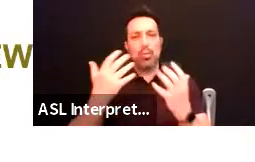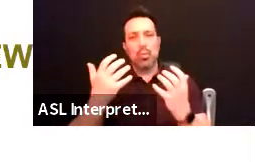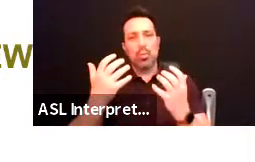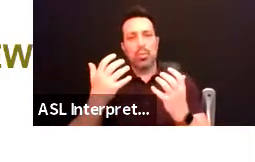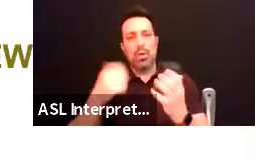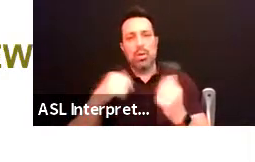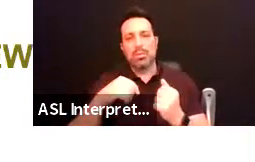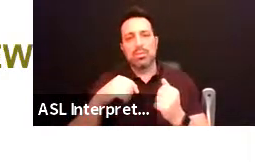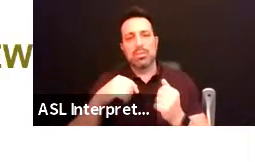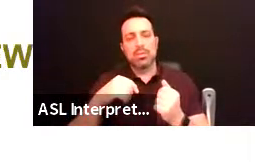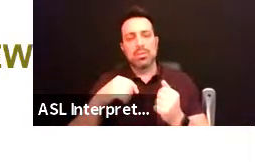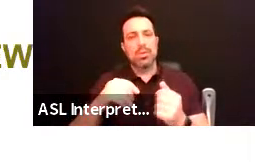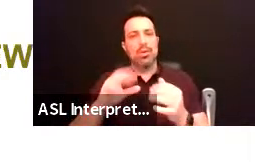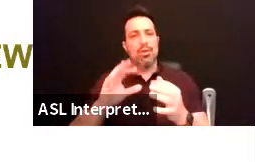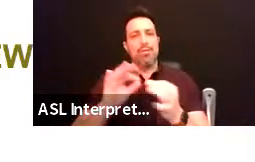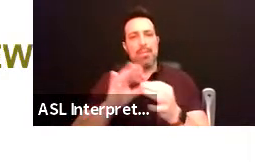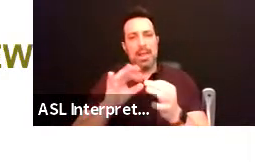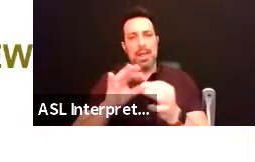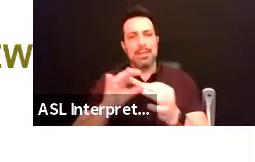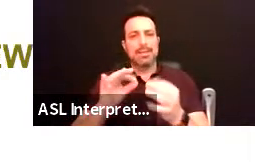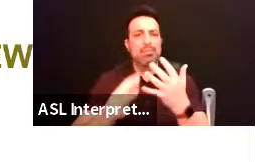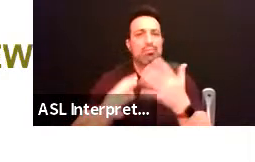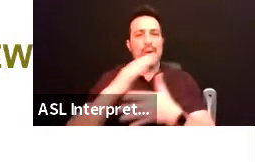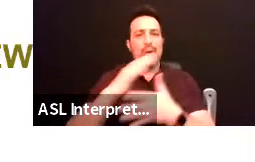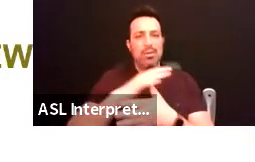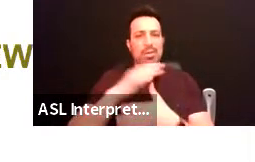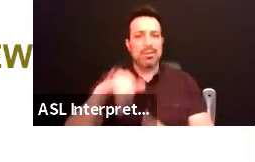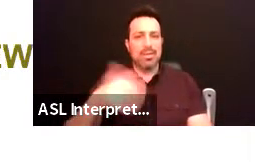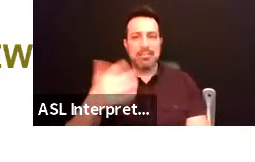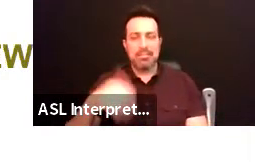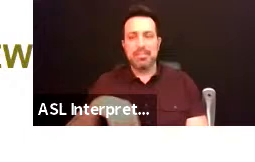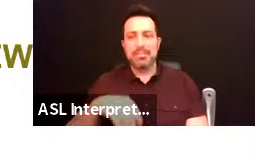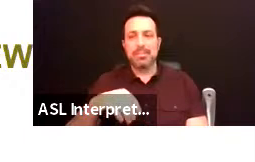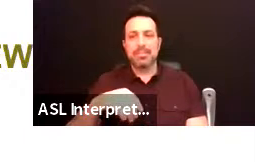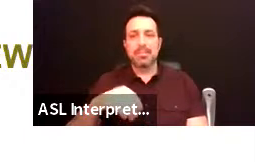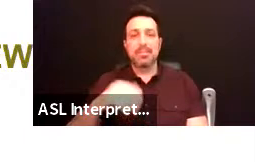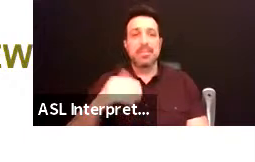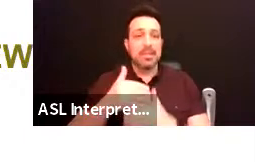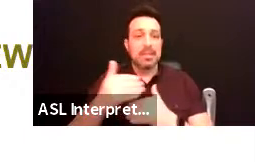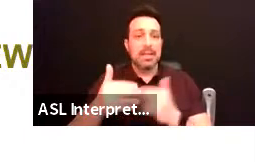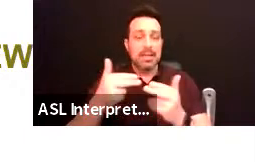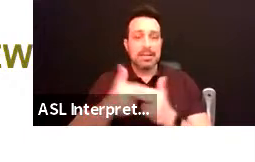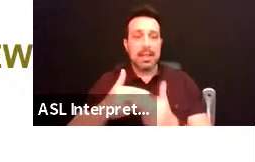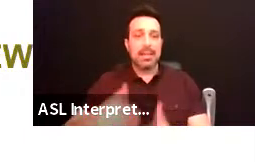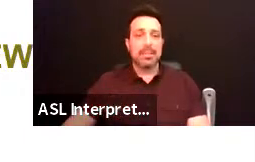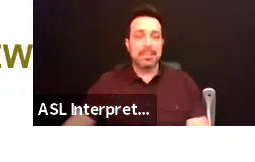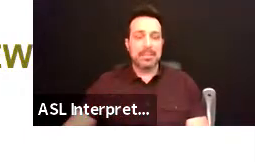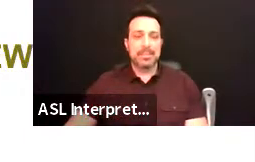to verbalize and prioritize those. Next slide.